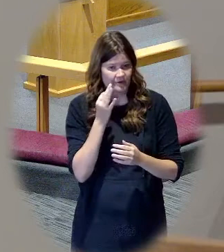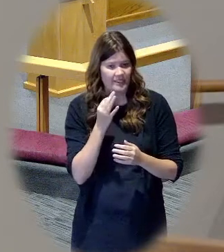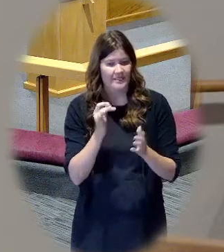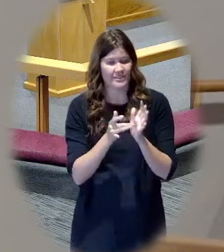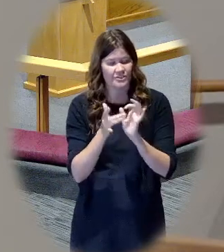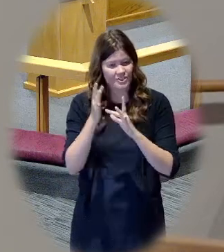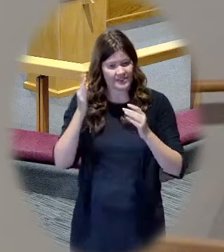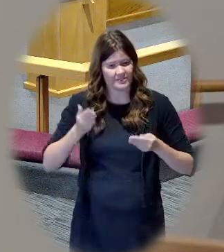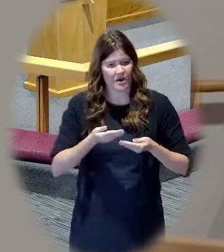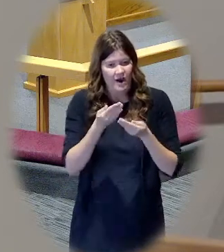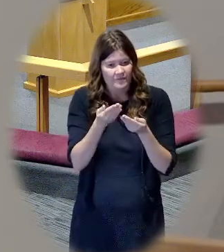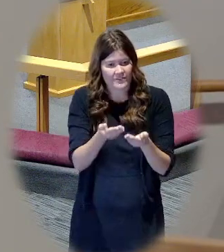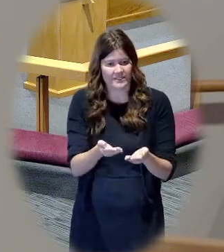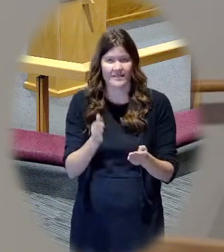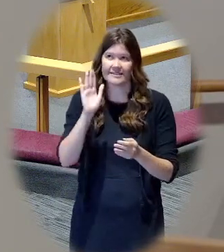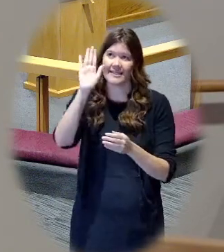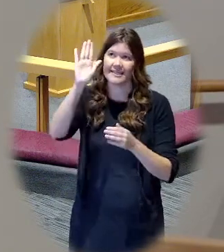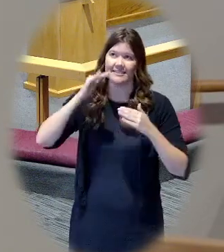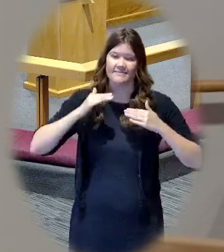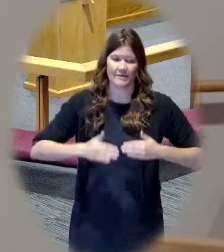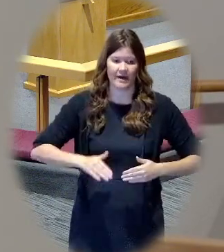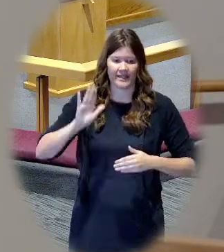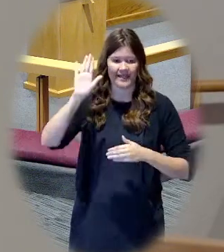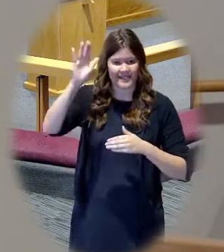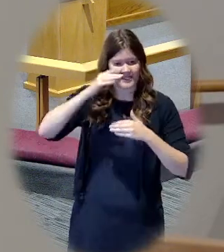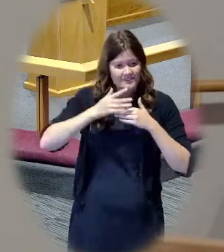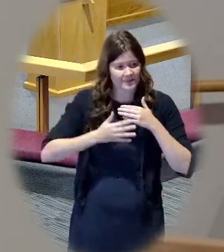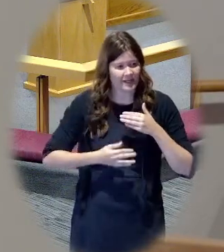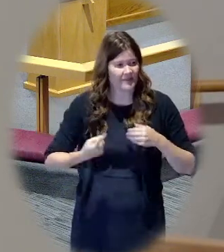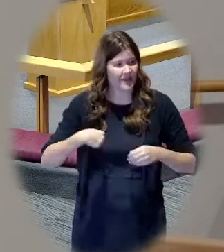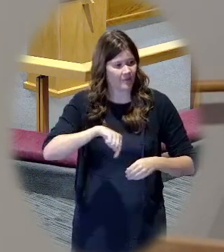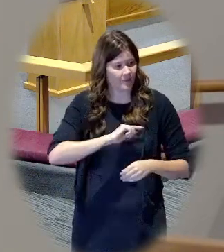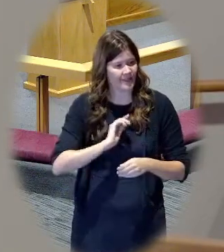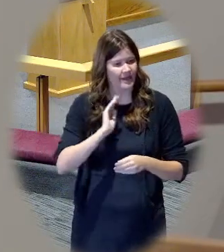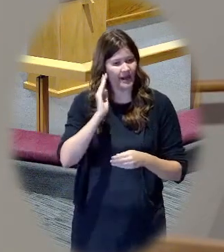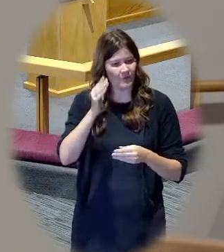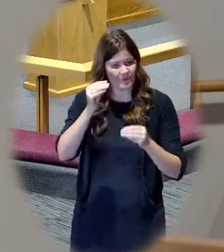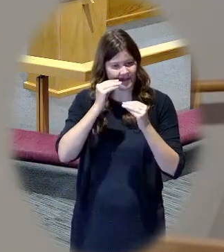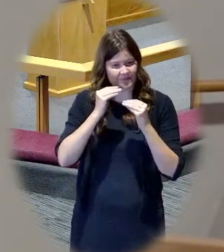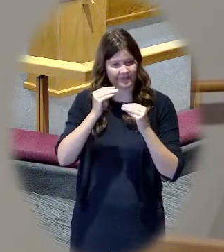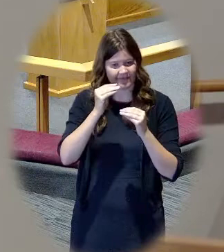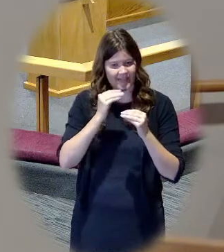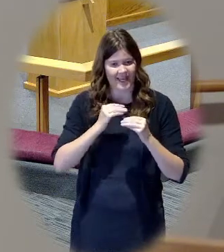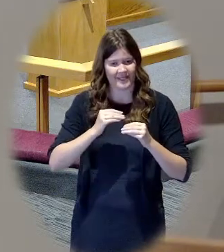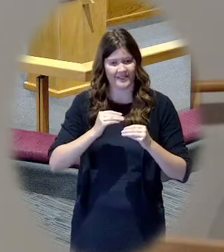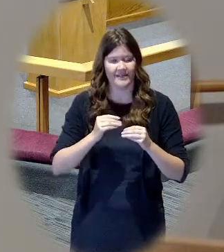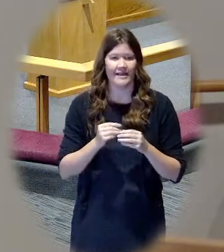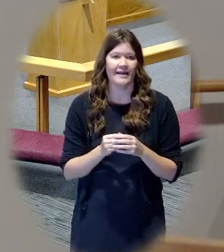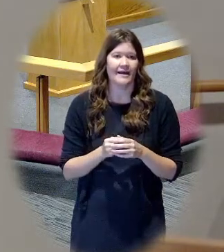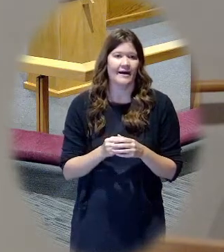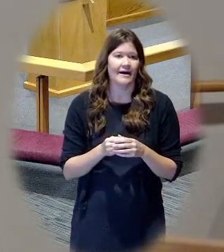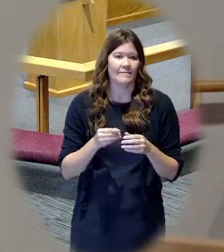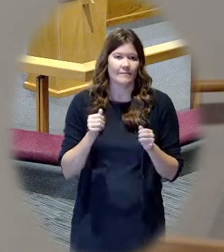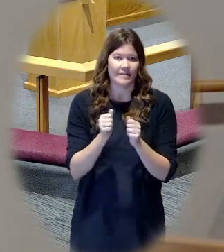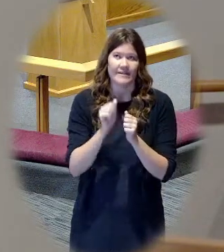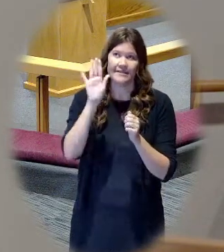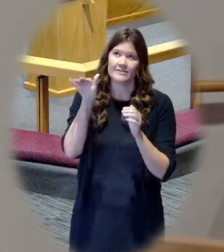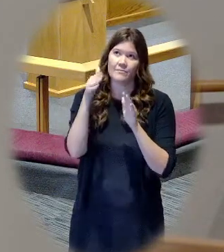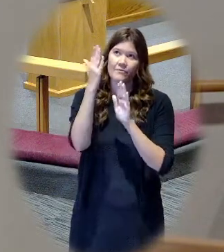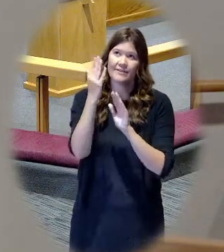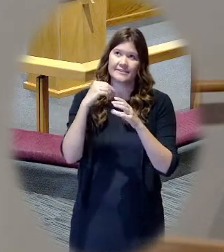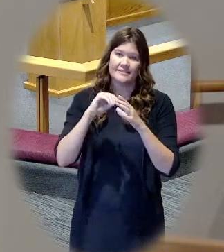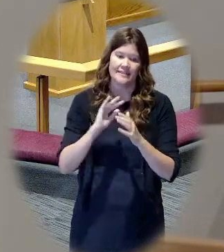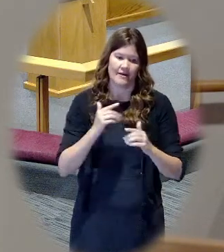us his body and offering us his blood, that we would be fed and nourished by his presence in our lives.